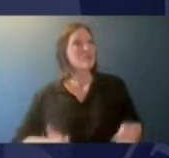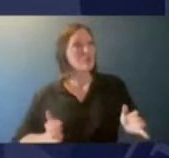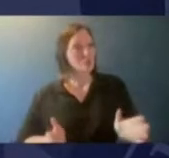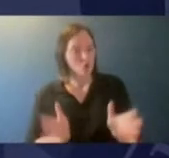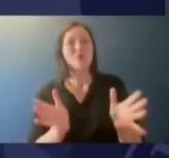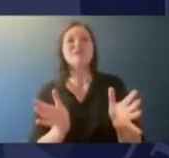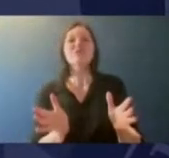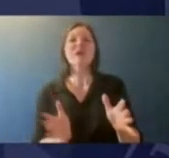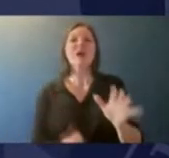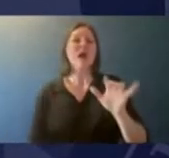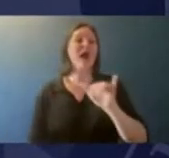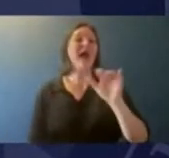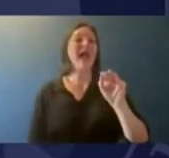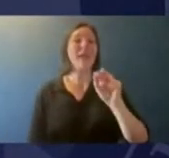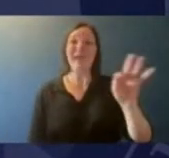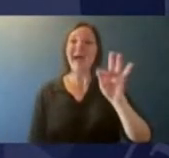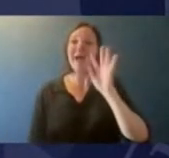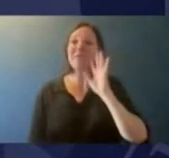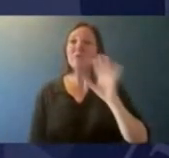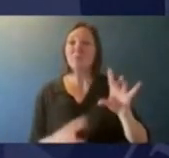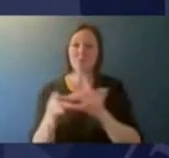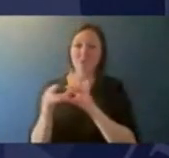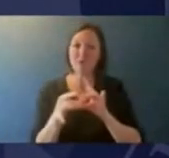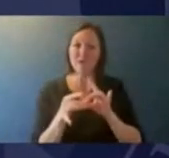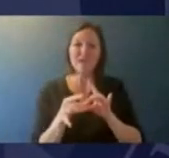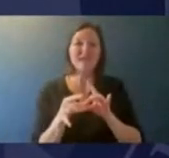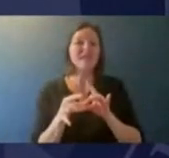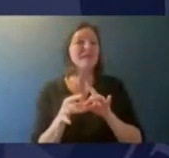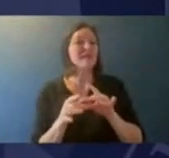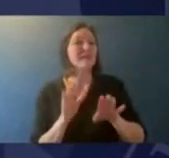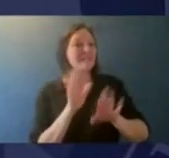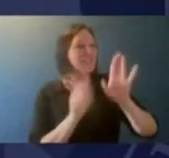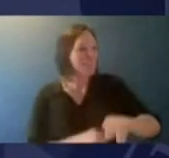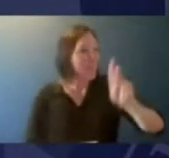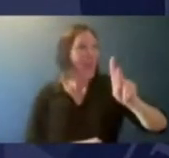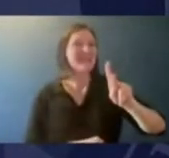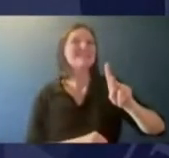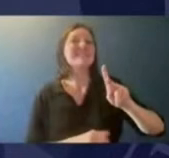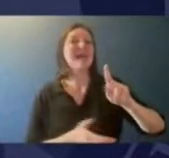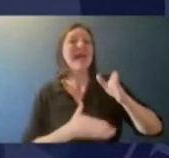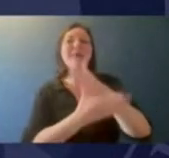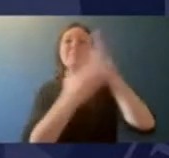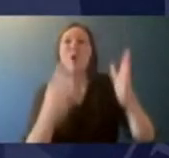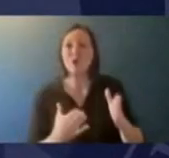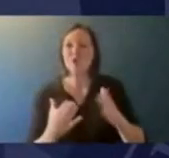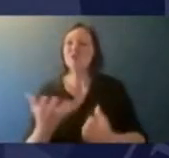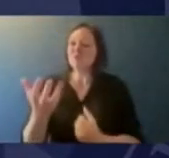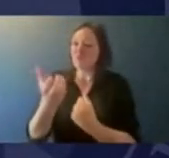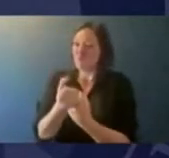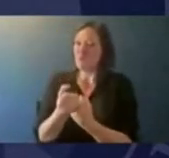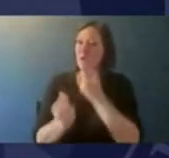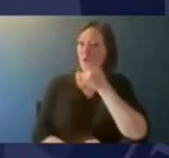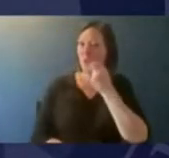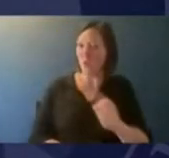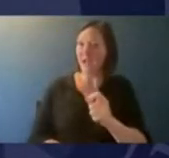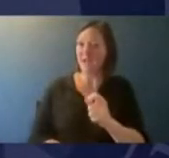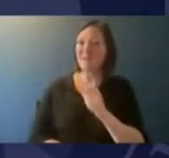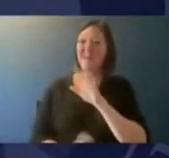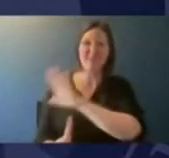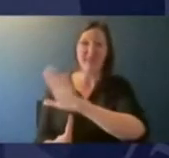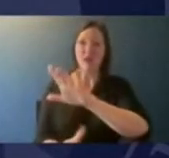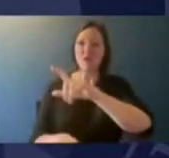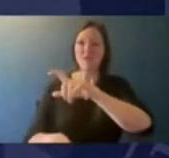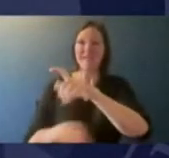IMF, multilateral development banks, and our partners are also standing with Ukraine in its time of need.